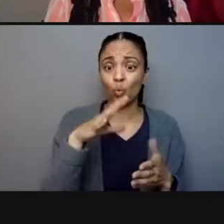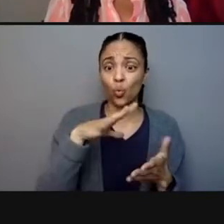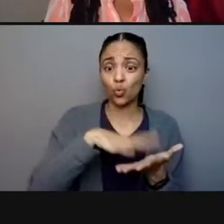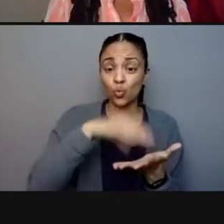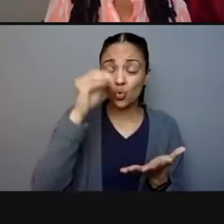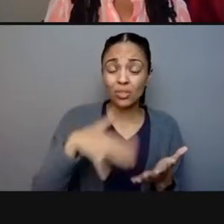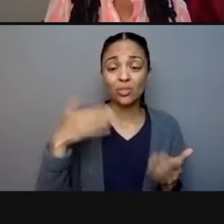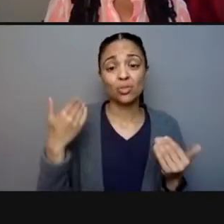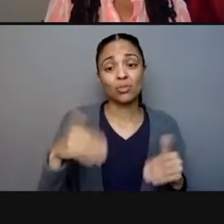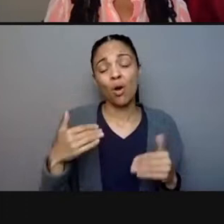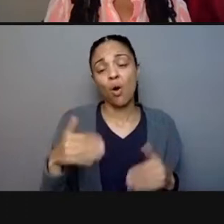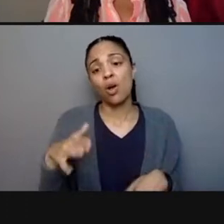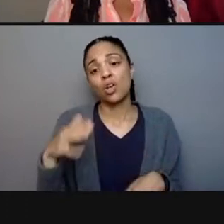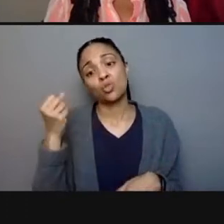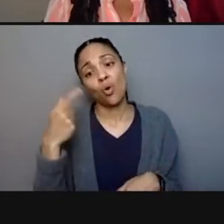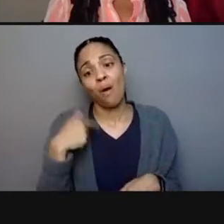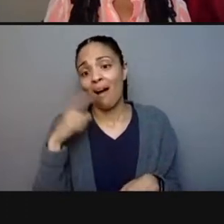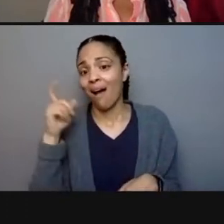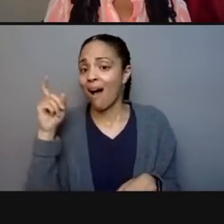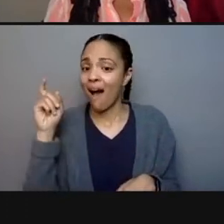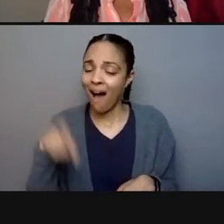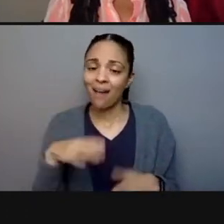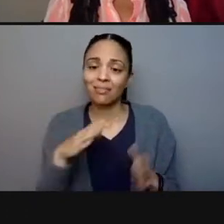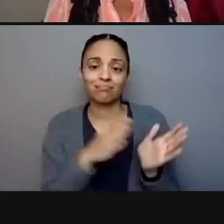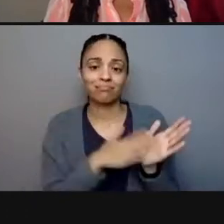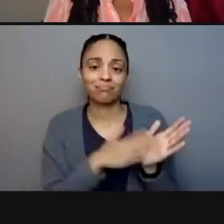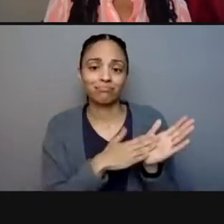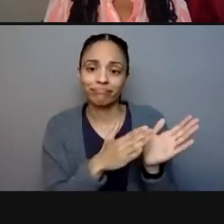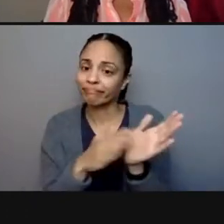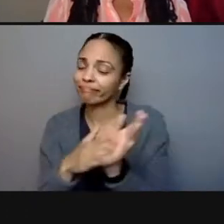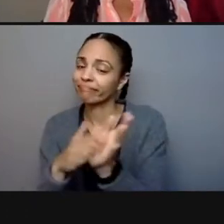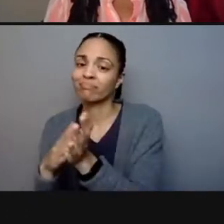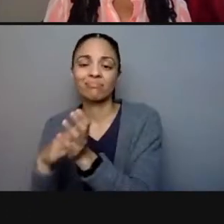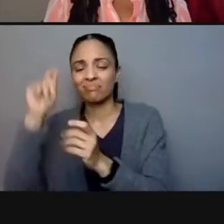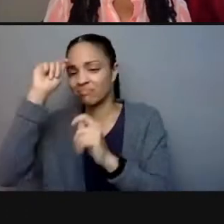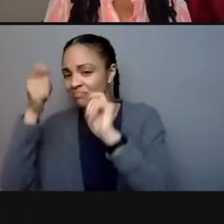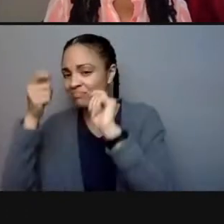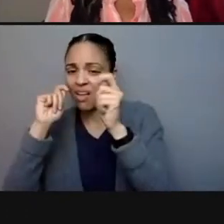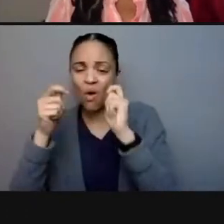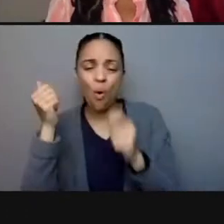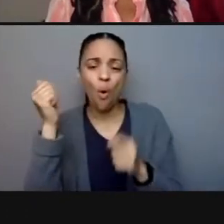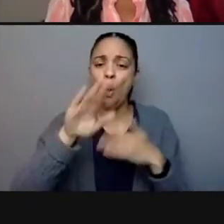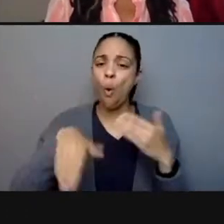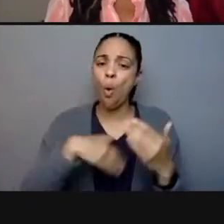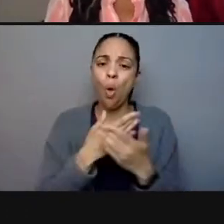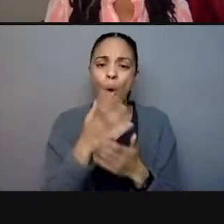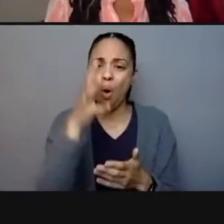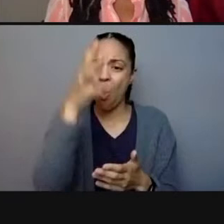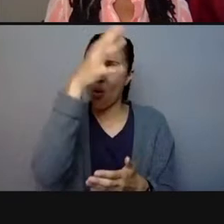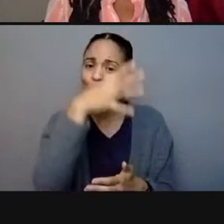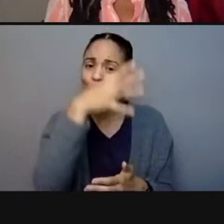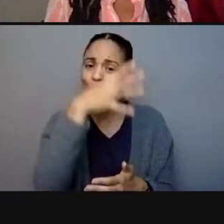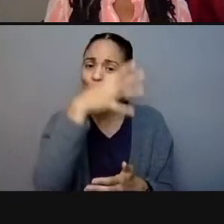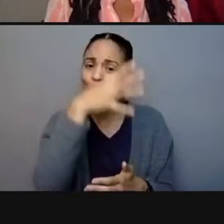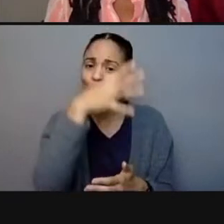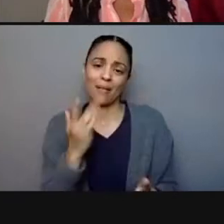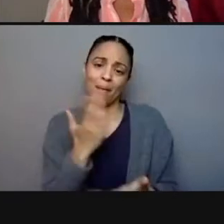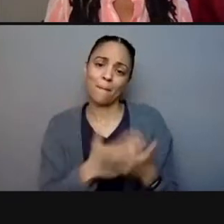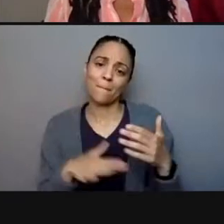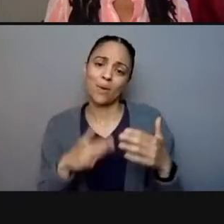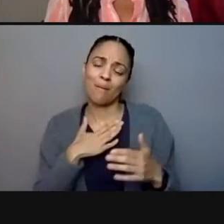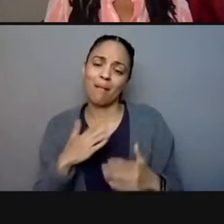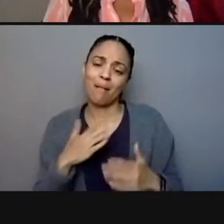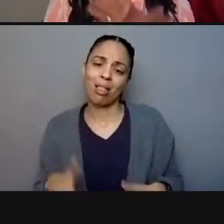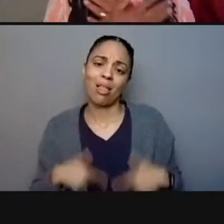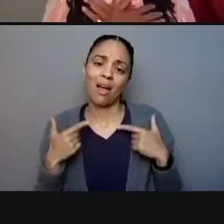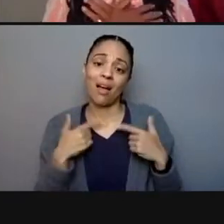those powerful women in my life, and to all the women on this call, especially you, Miss Charmaine, that like taught me how to work hard, how to give,